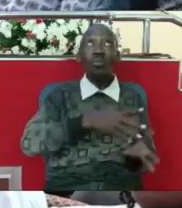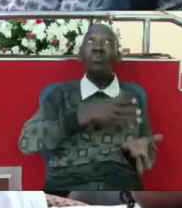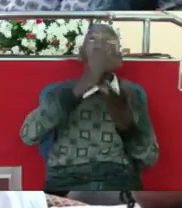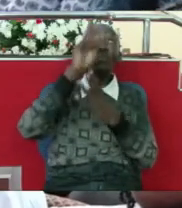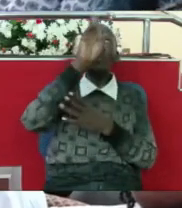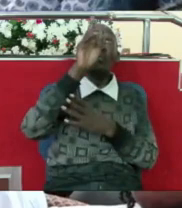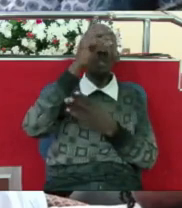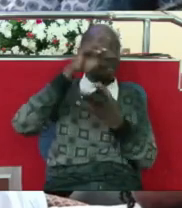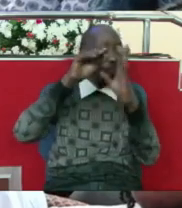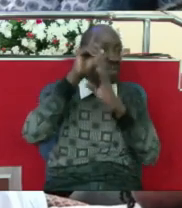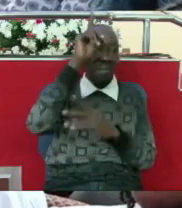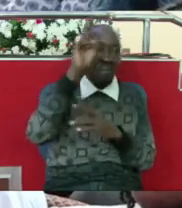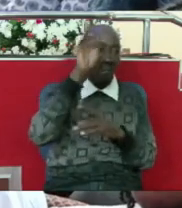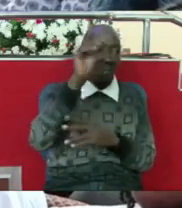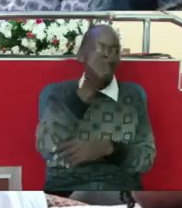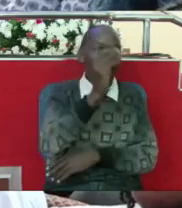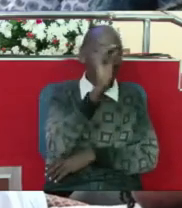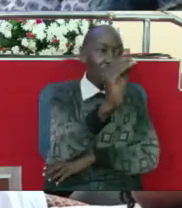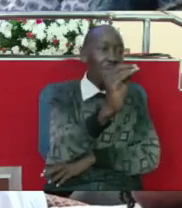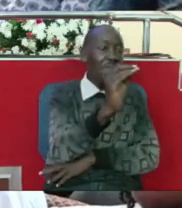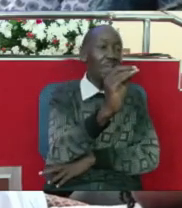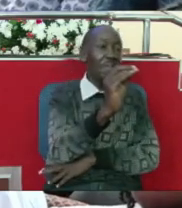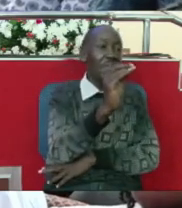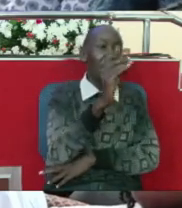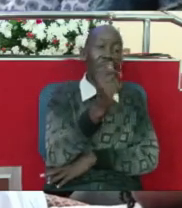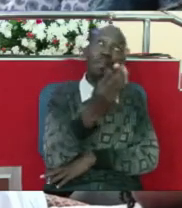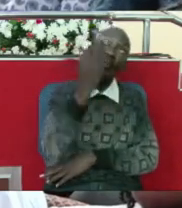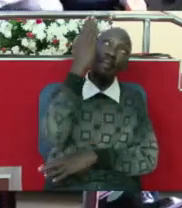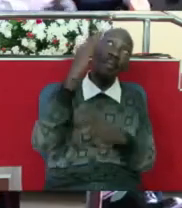heaven. Why would we want a Kenyan shilling in heaven?